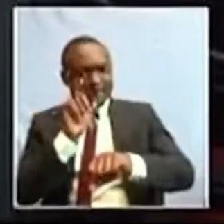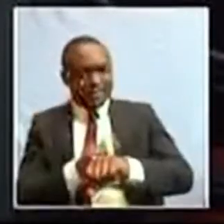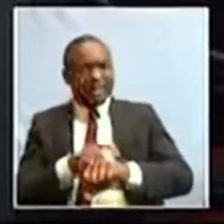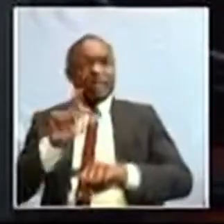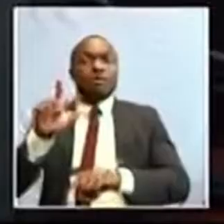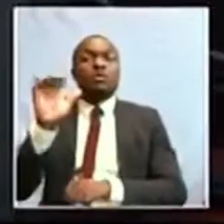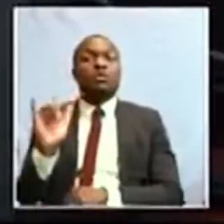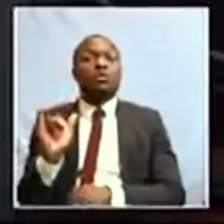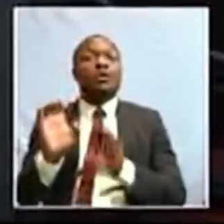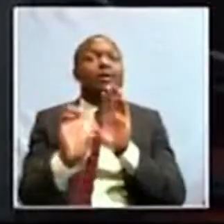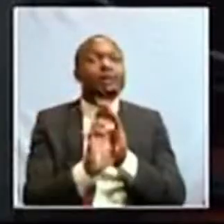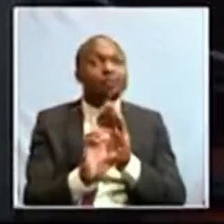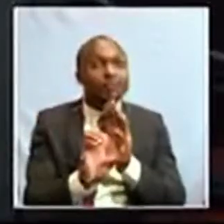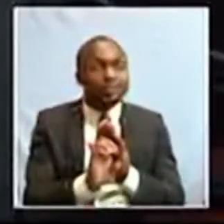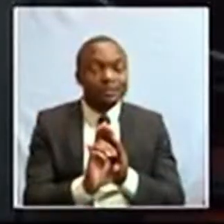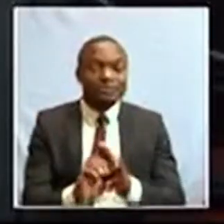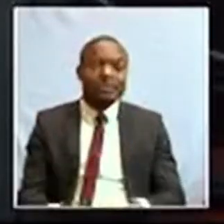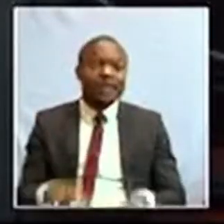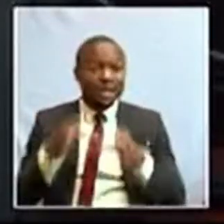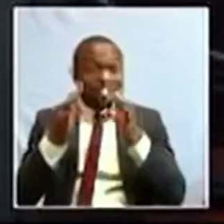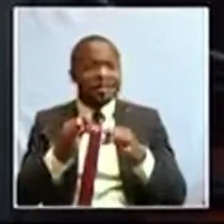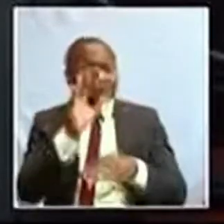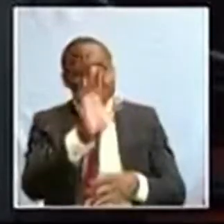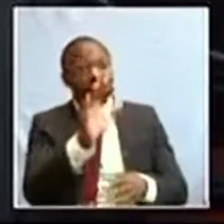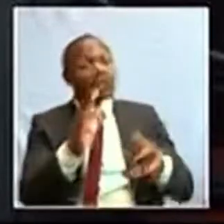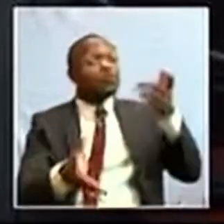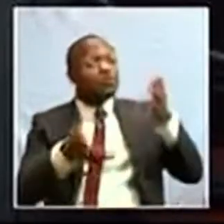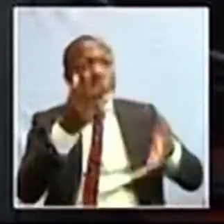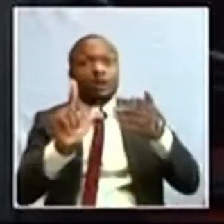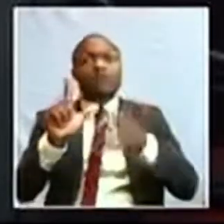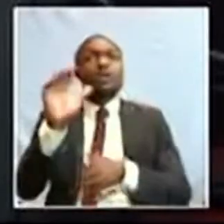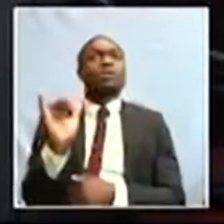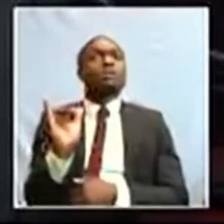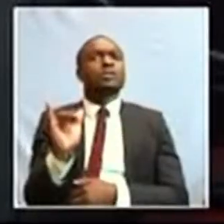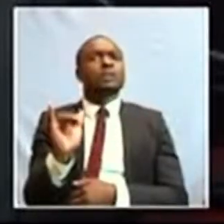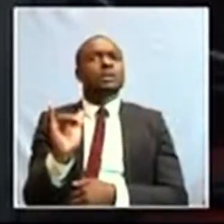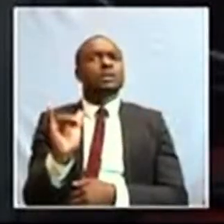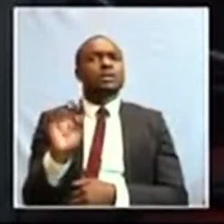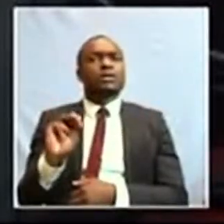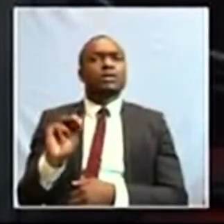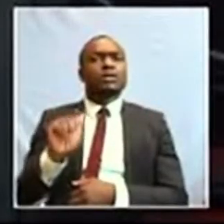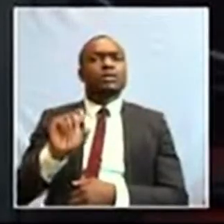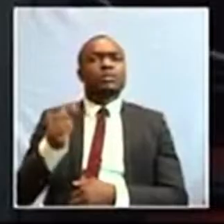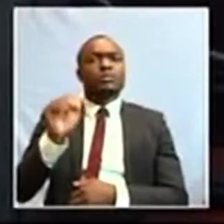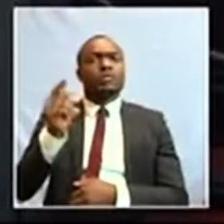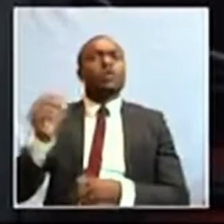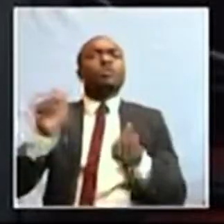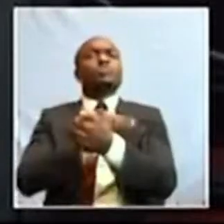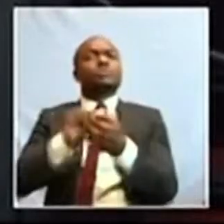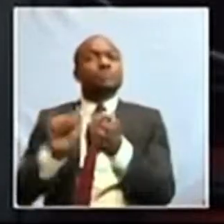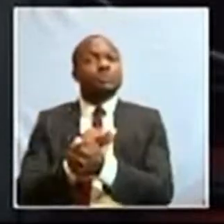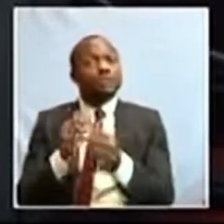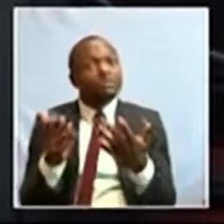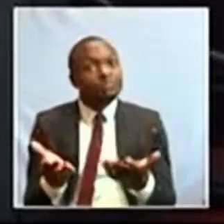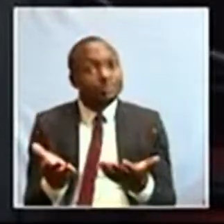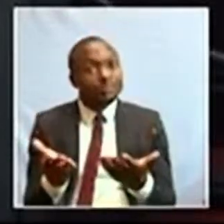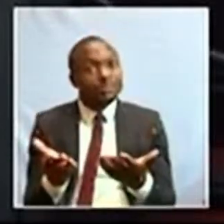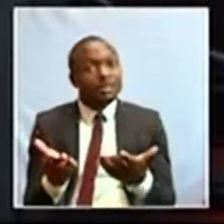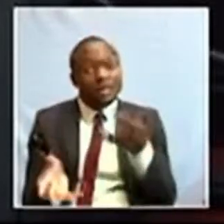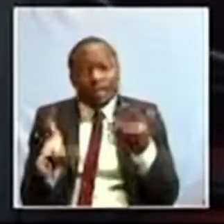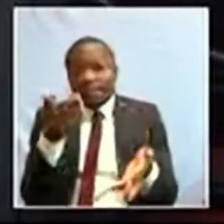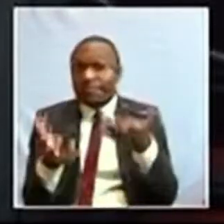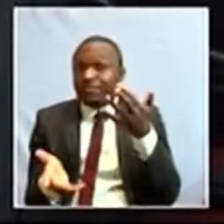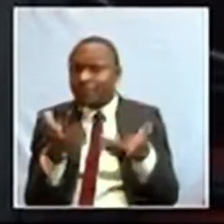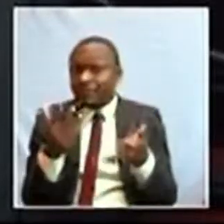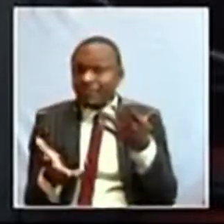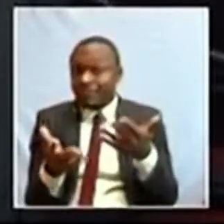and for example, if there is a fire also in Luansha, so Masaiti will burn down, isn't it? Because their fire tender is